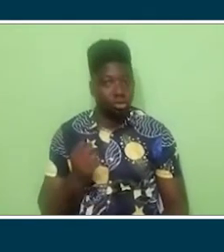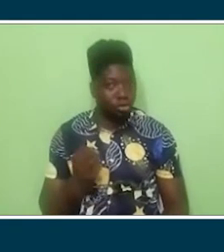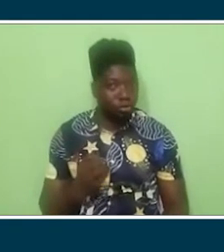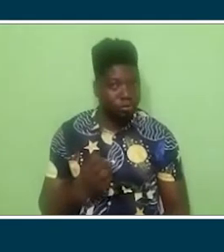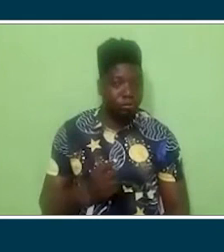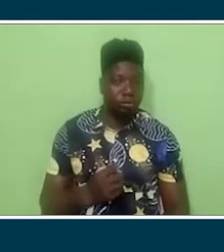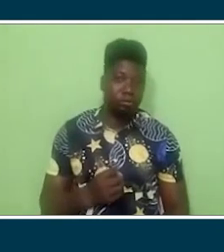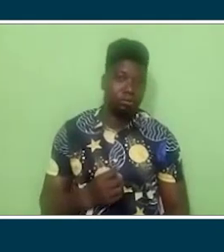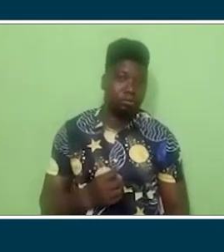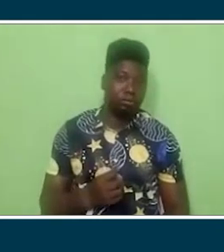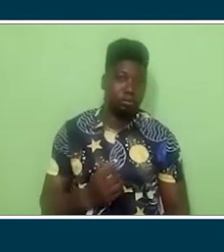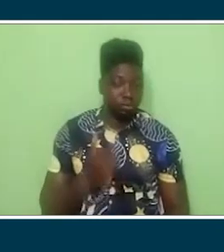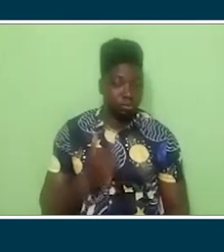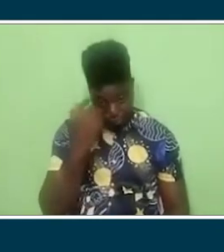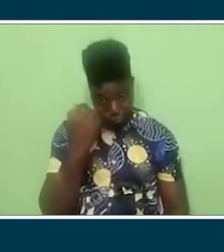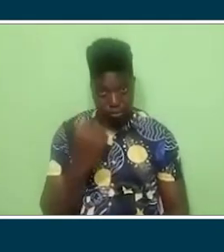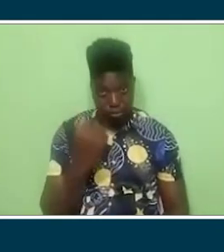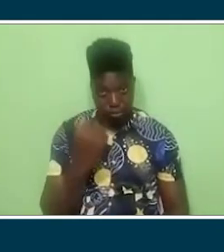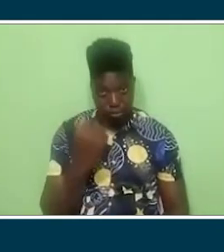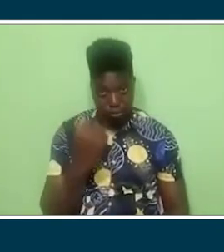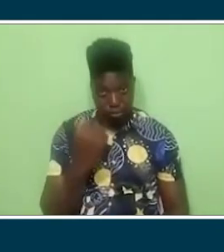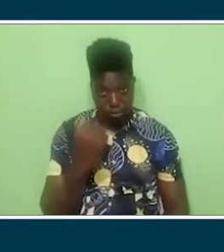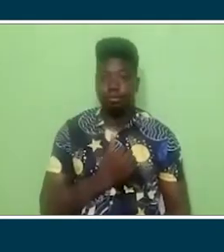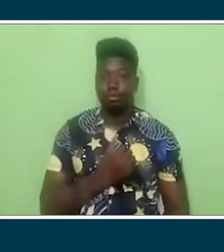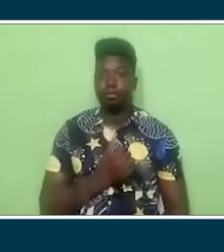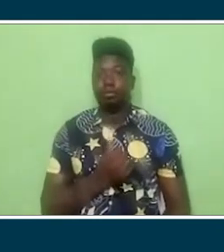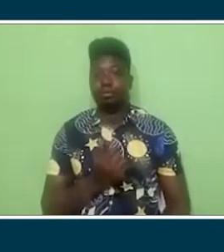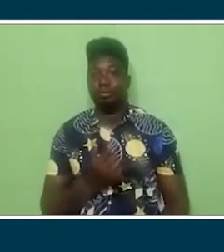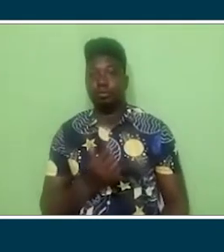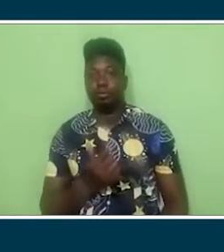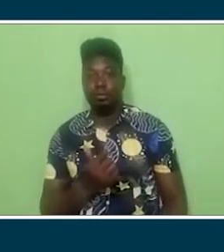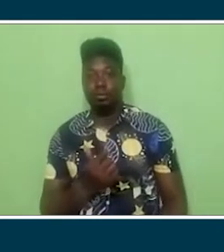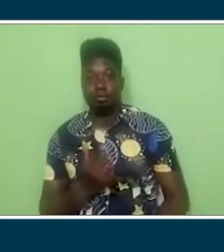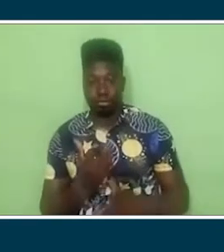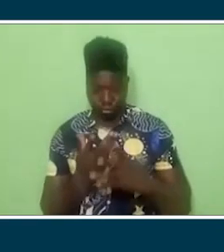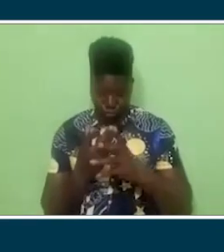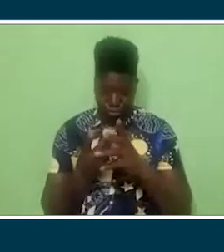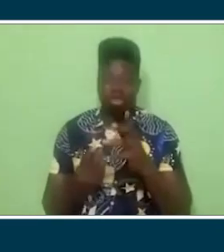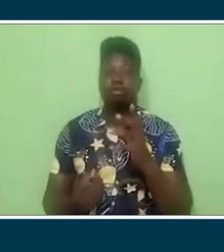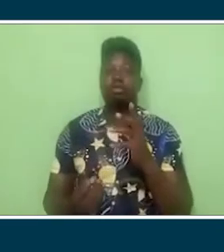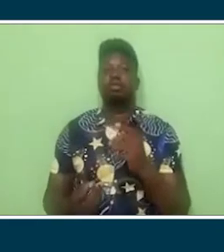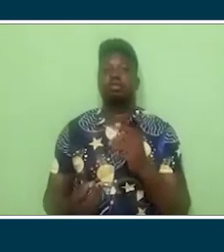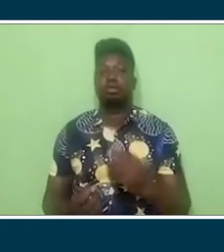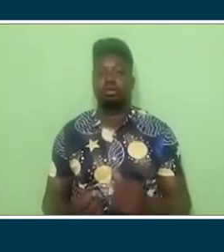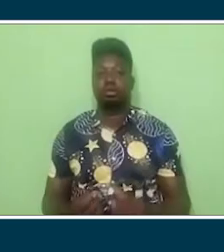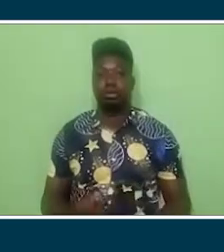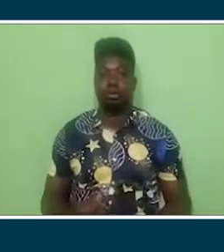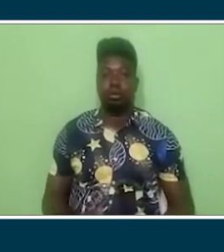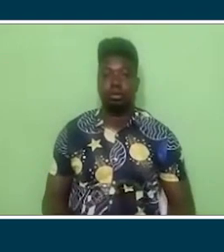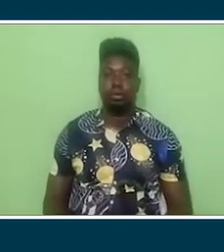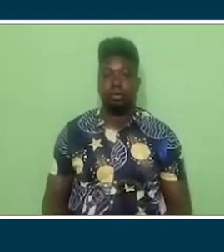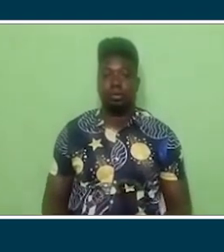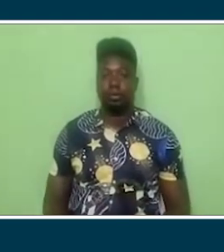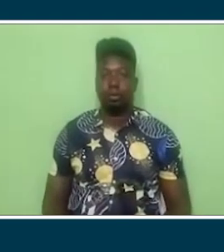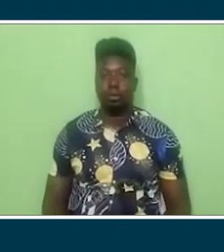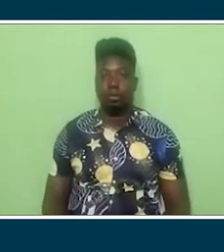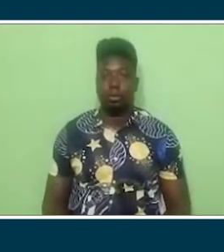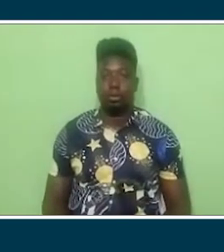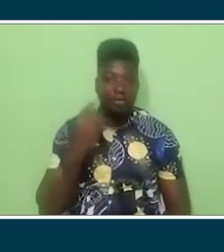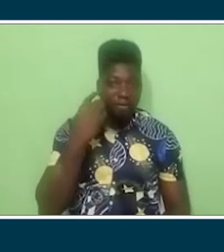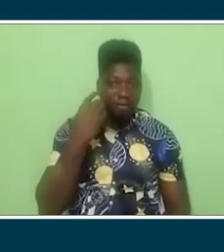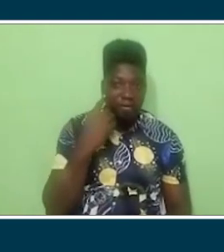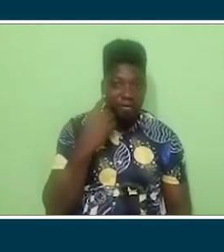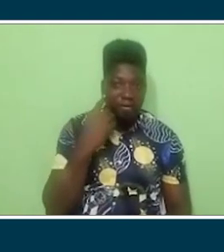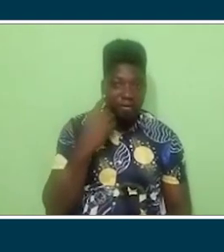incredibly harmful, because we are literally disappearing the humanity, whether or not it's pretty or agreeable to us. But we're also disappearing